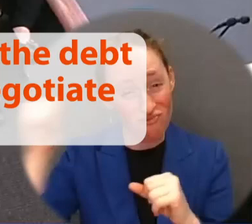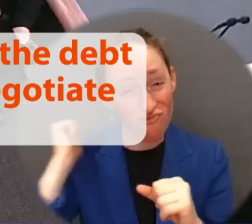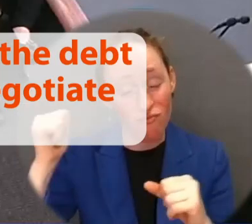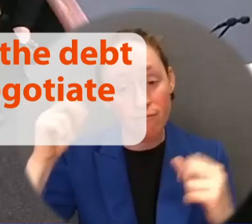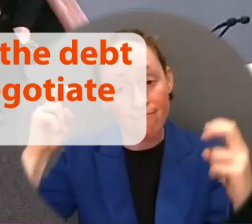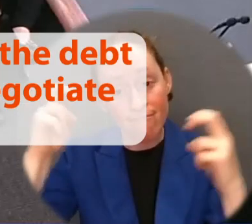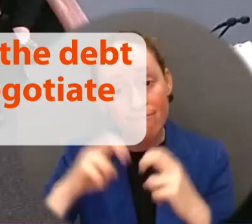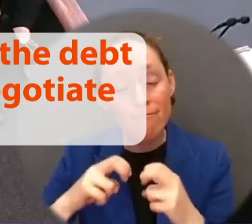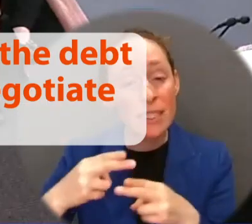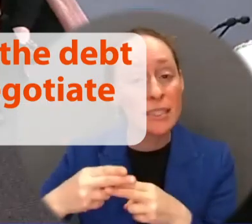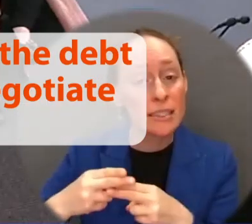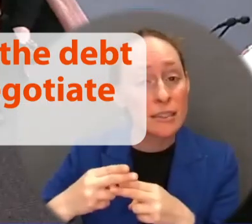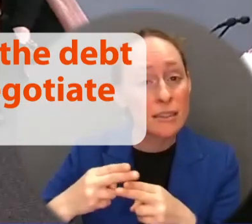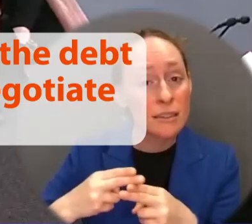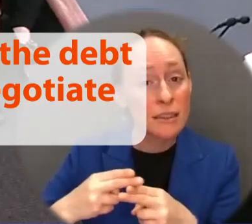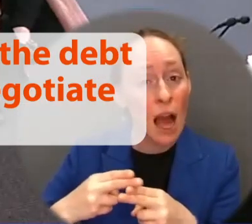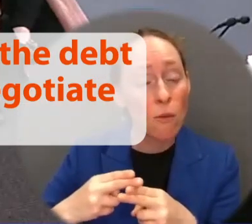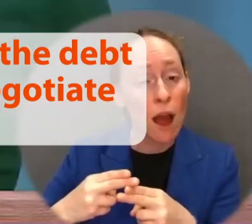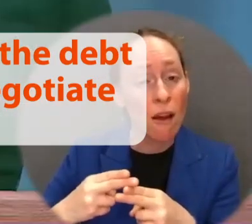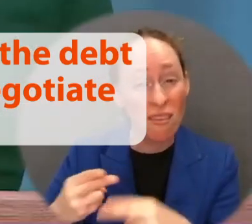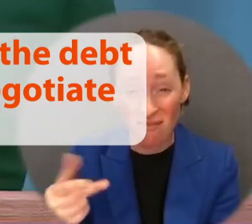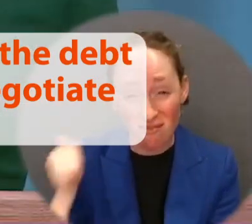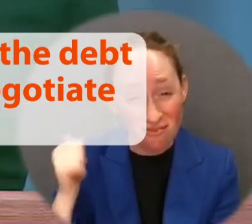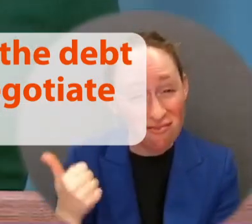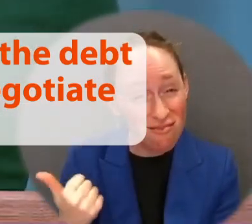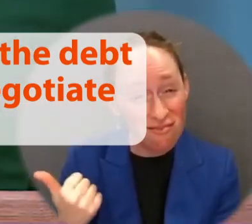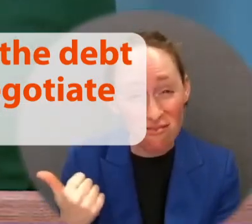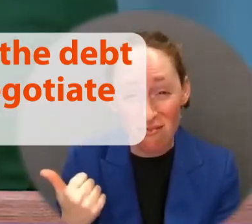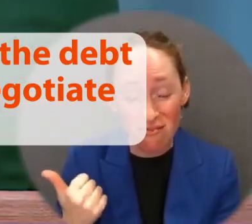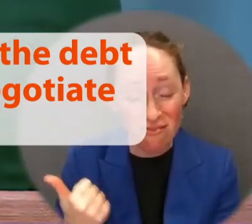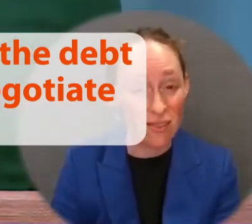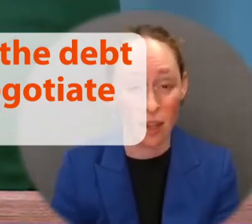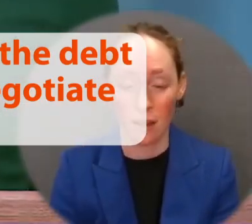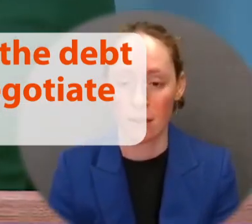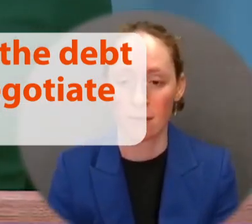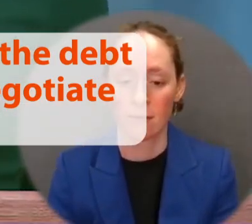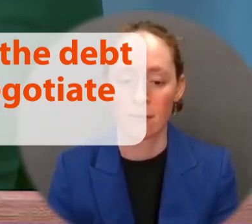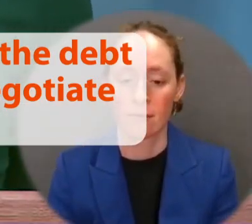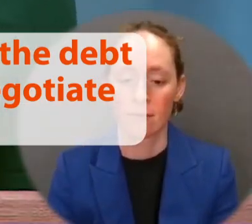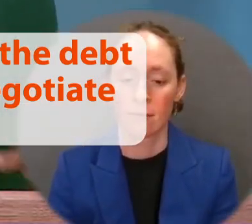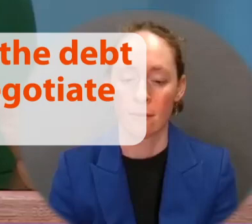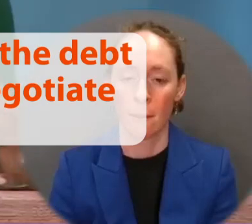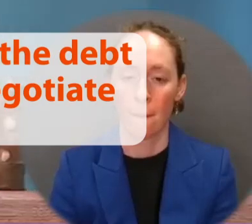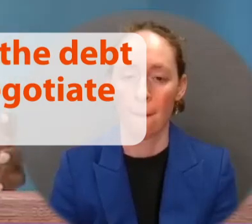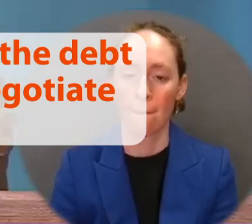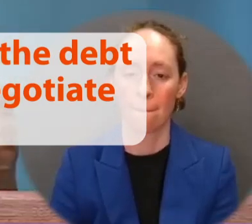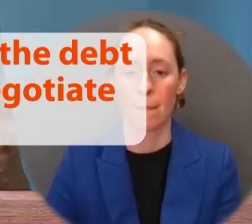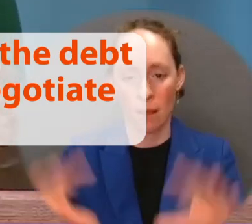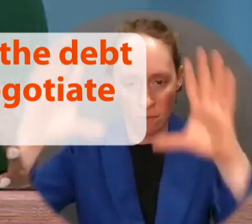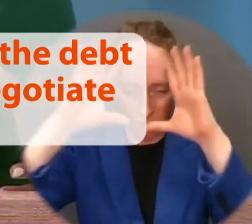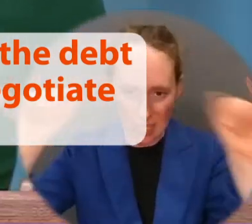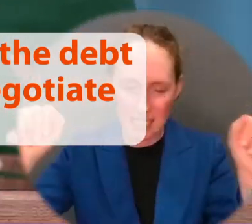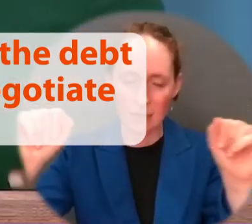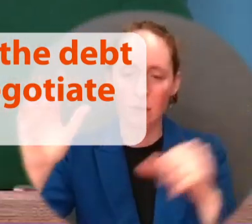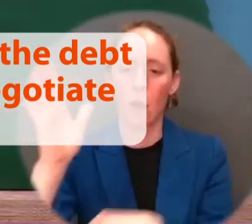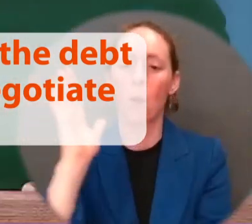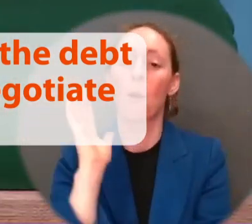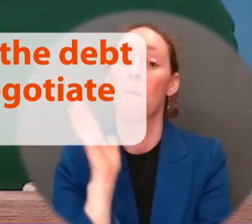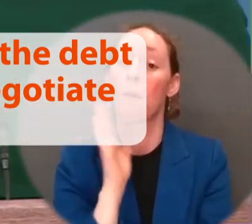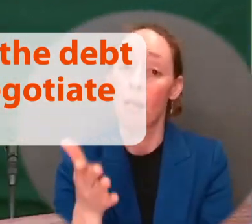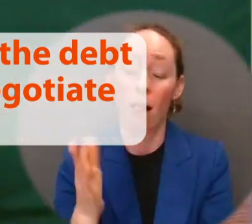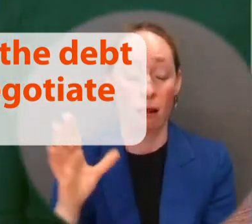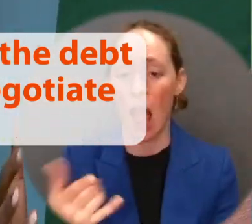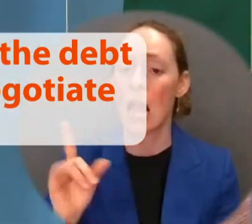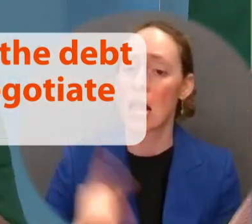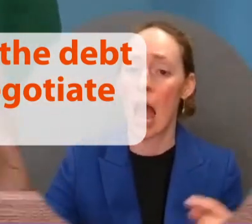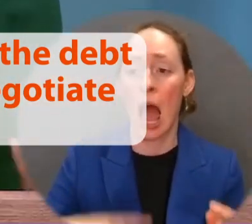talk to congressional leaders about? What he's going to talk to congressional leaders about, and we've been very clear, he's going to talk to about how it is important for them to do their